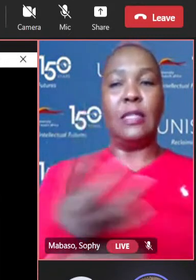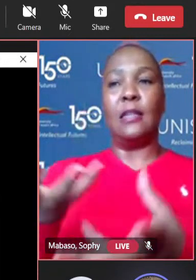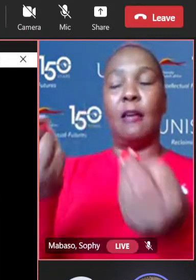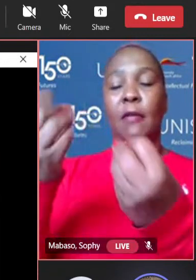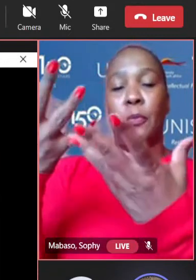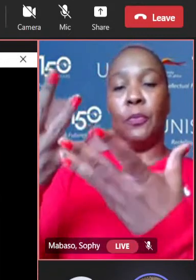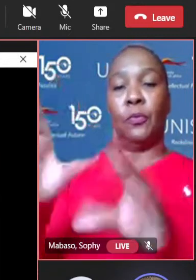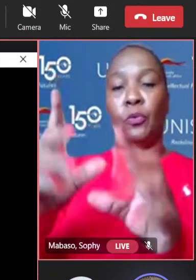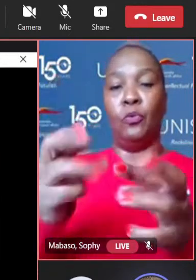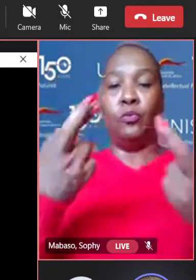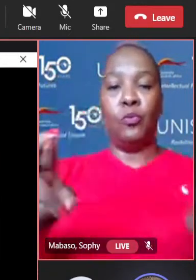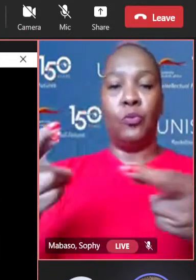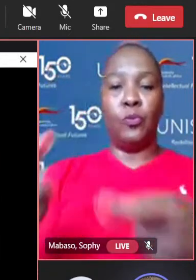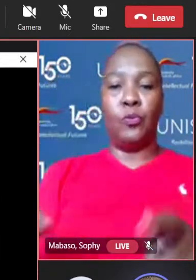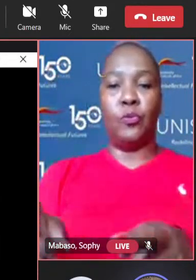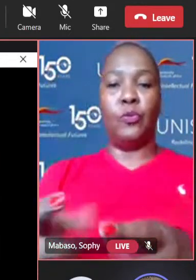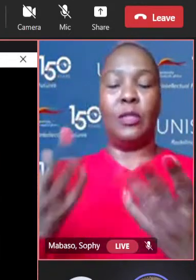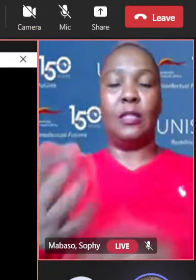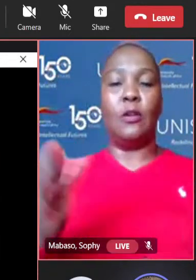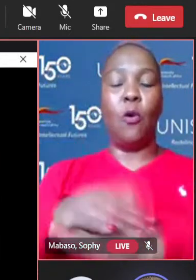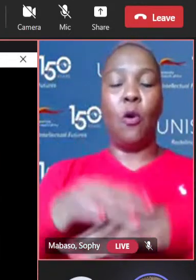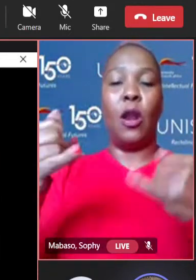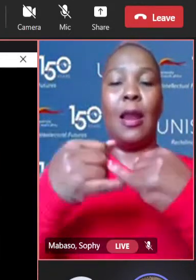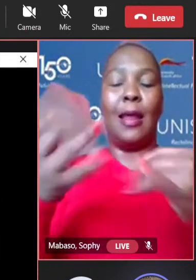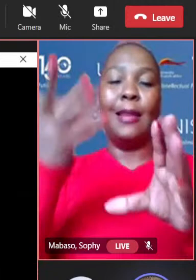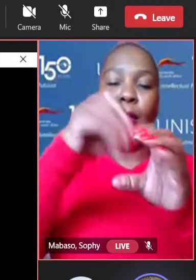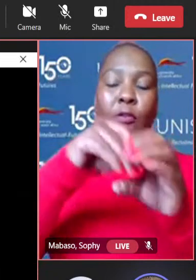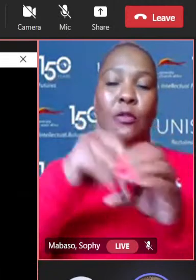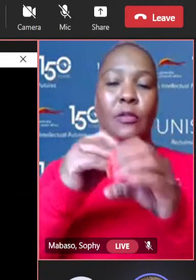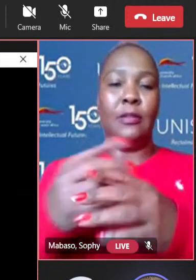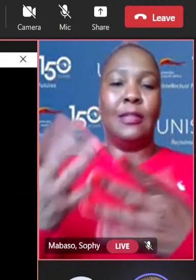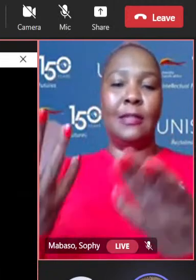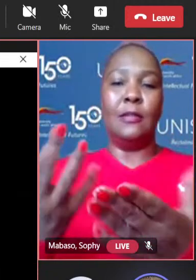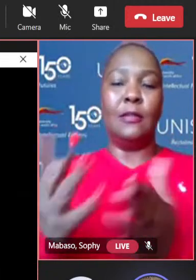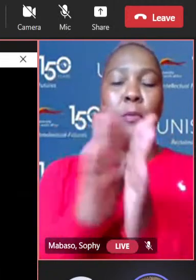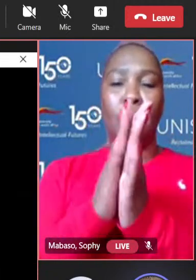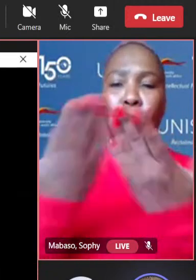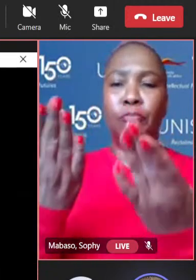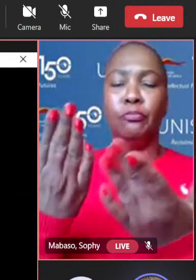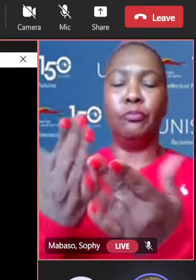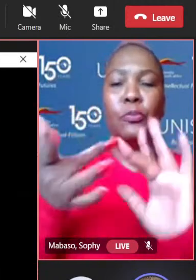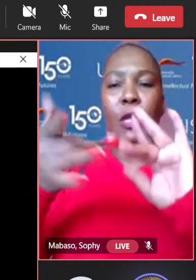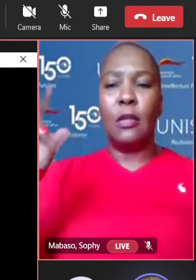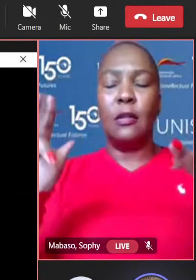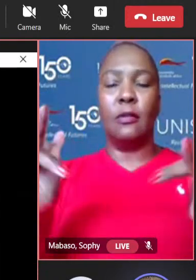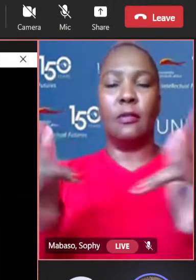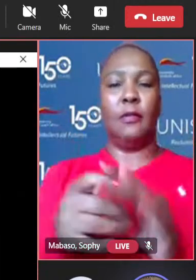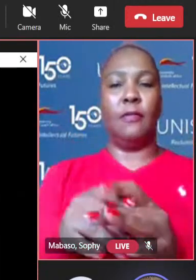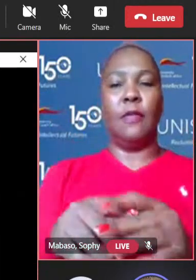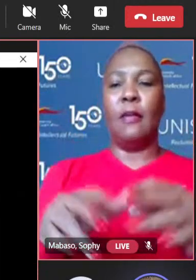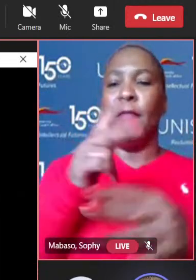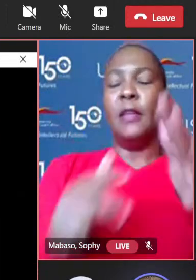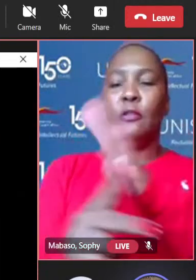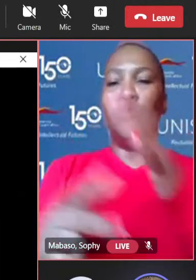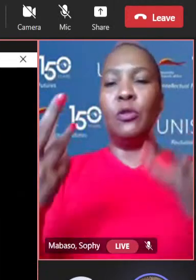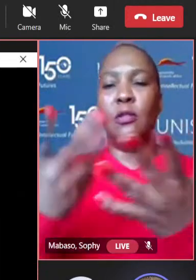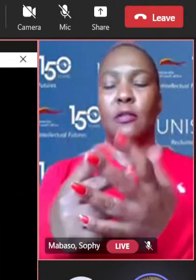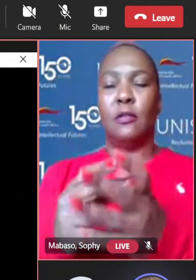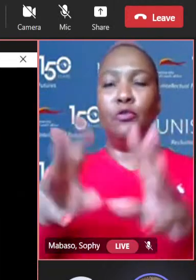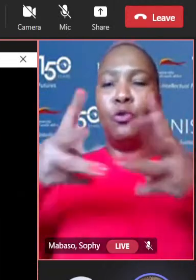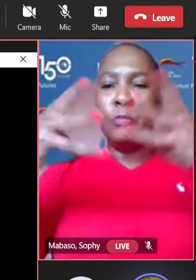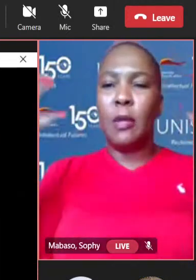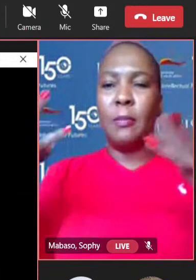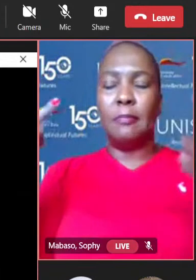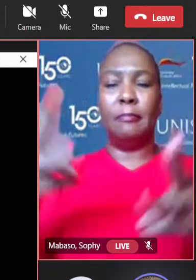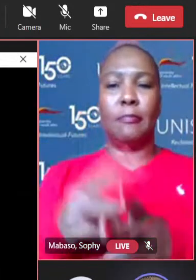library online resources. This includes e-journals, e-books, videos, newspaper articles, print books, and many